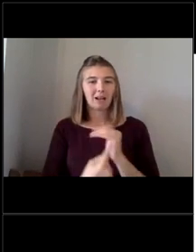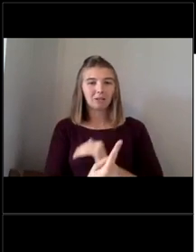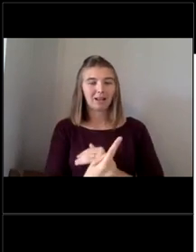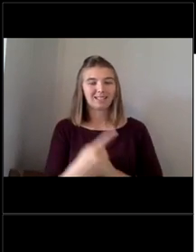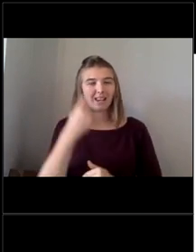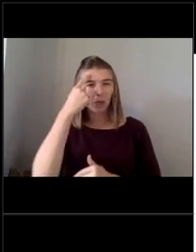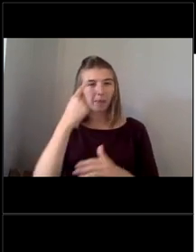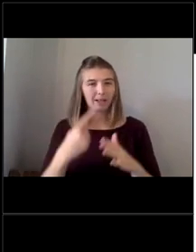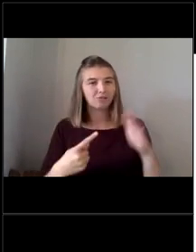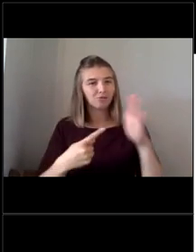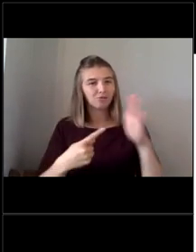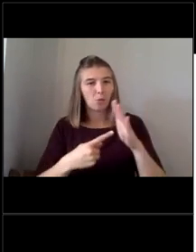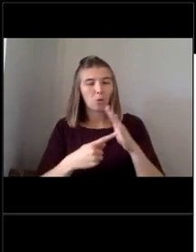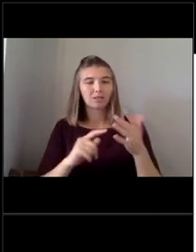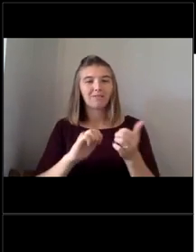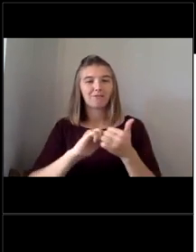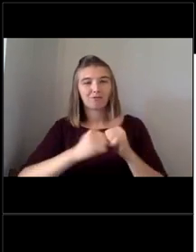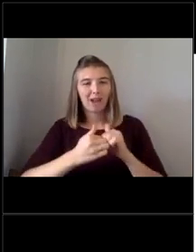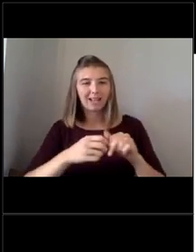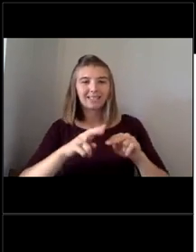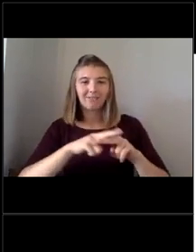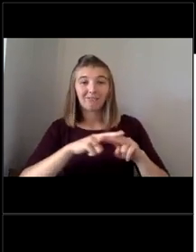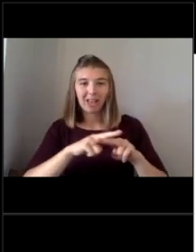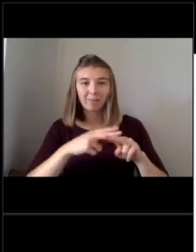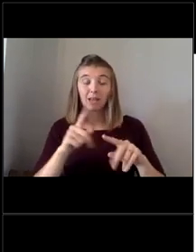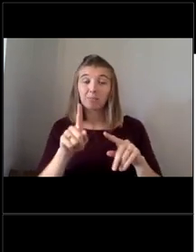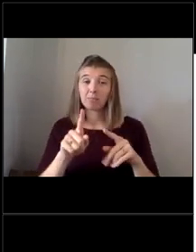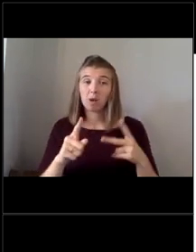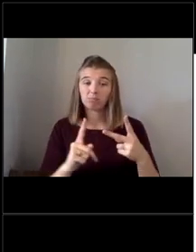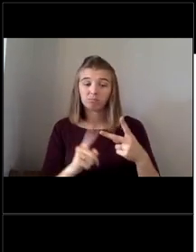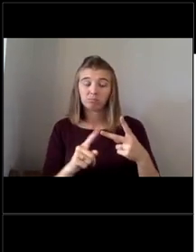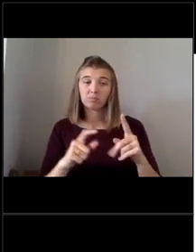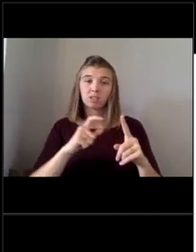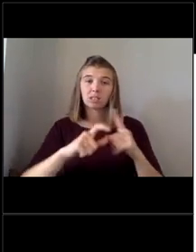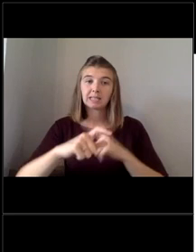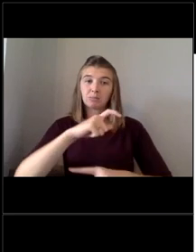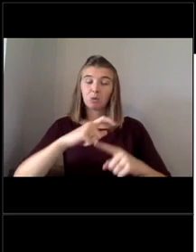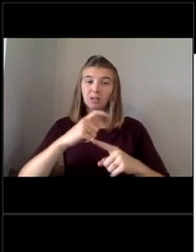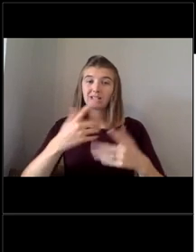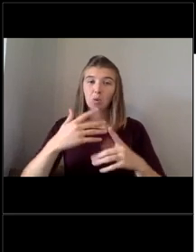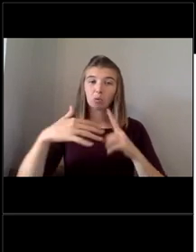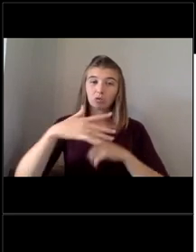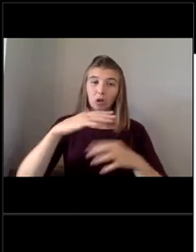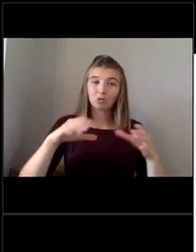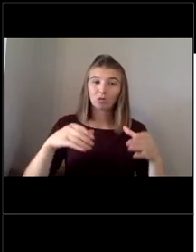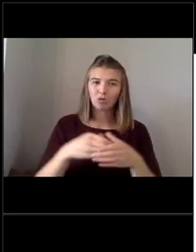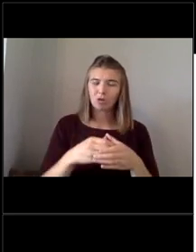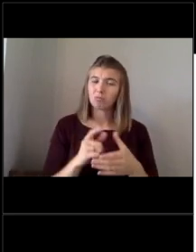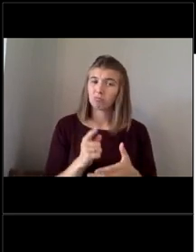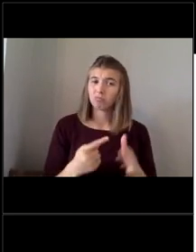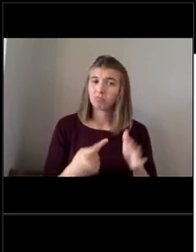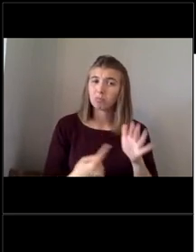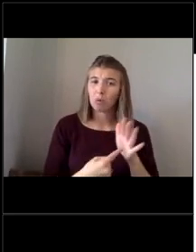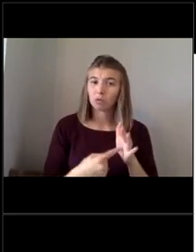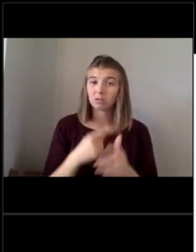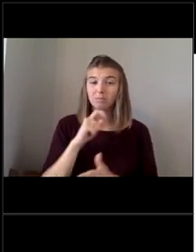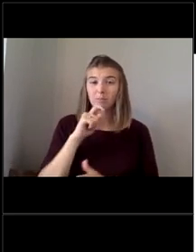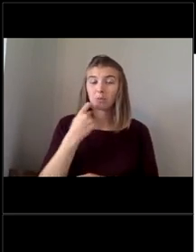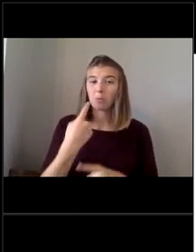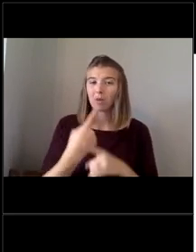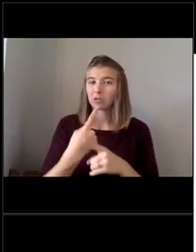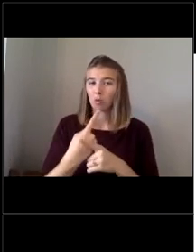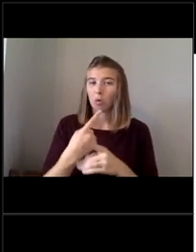is friends and family, but also community social groups are playing a significant role. I believe that's something that we're going to come to in